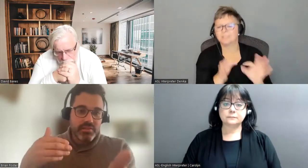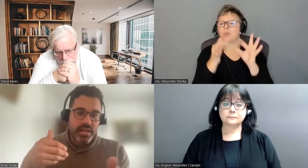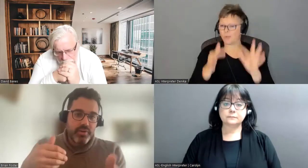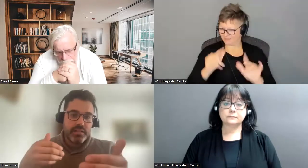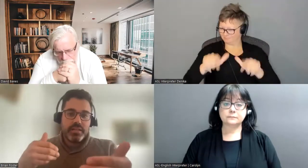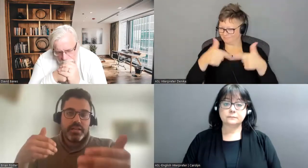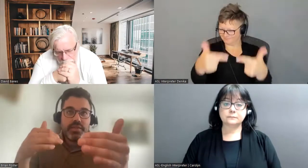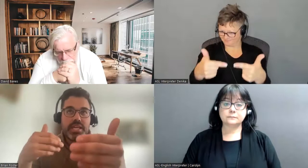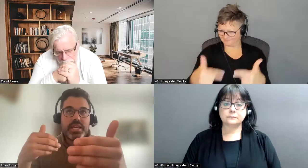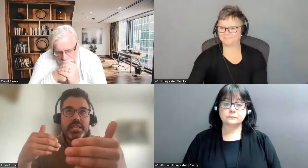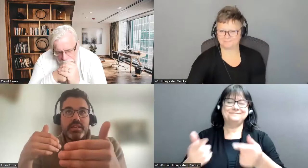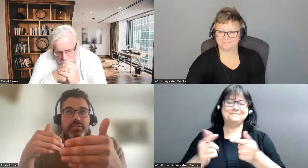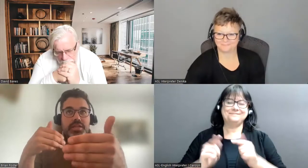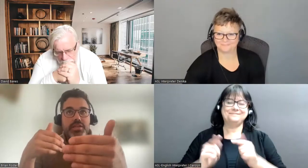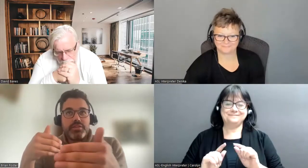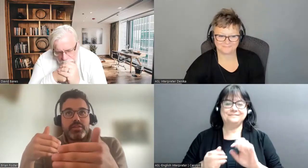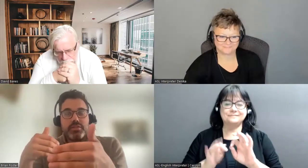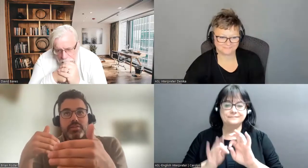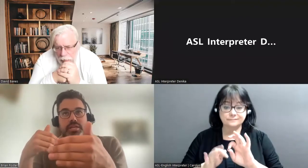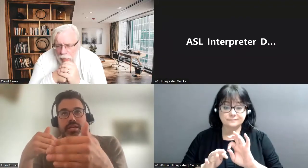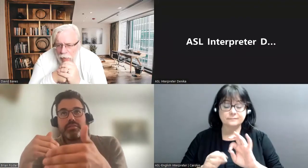it's allowing the